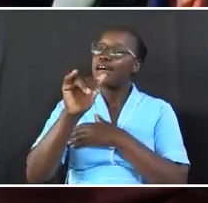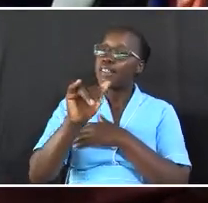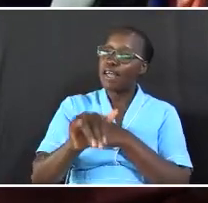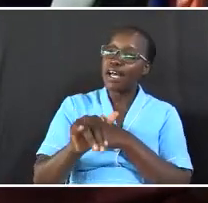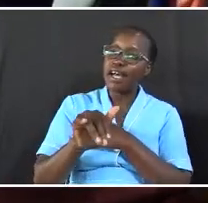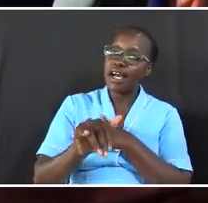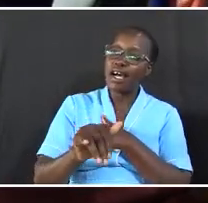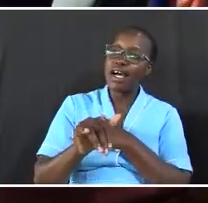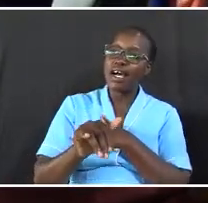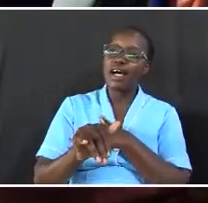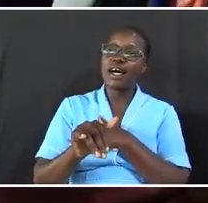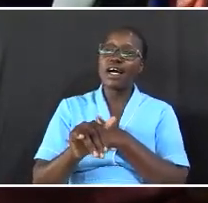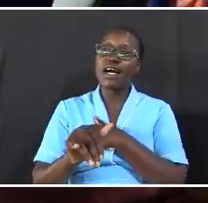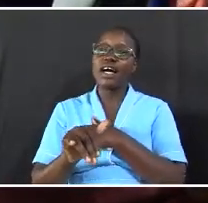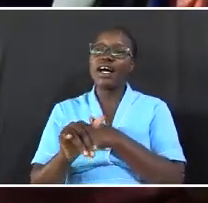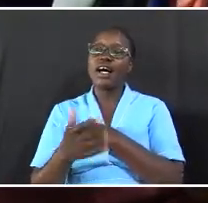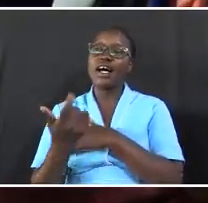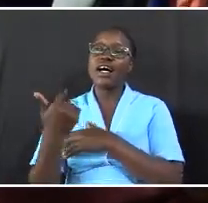God,